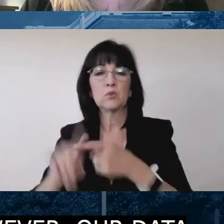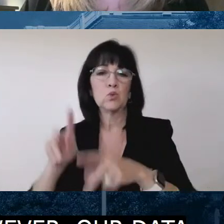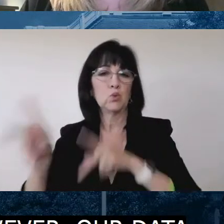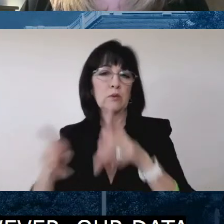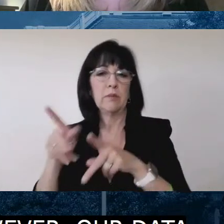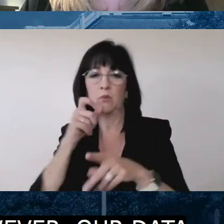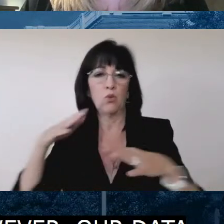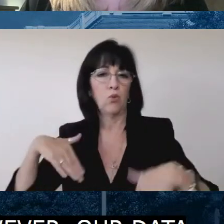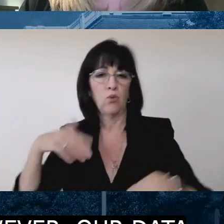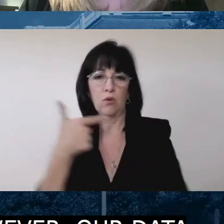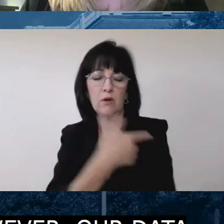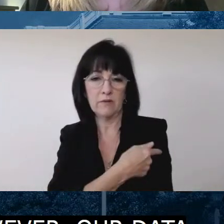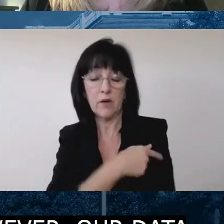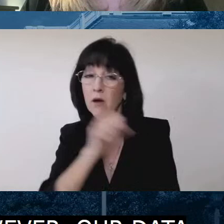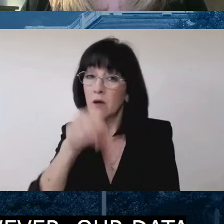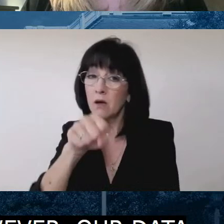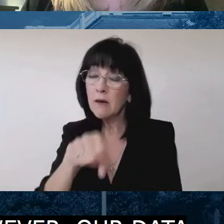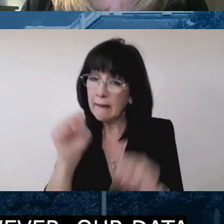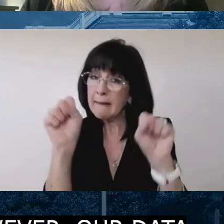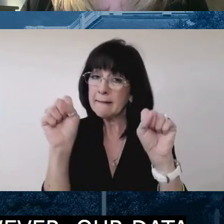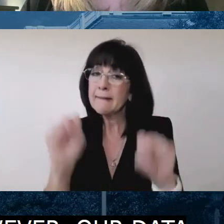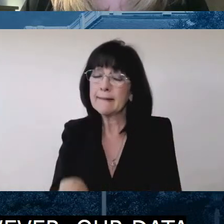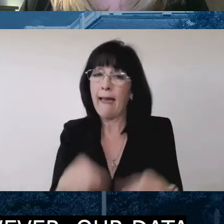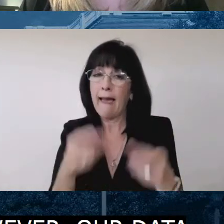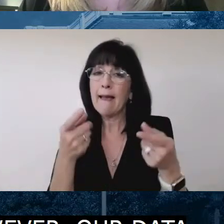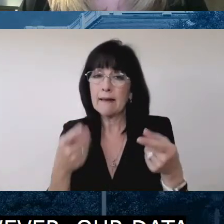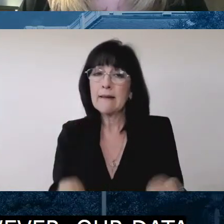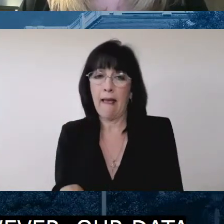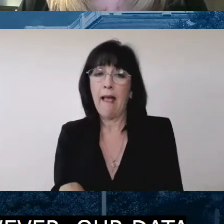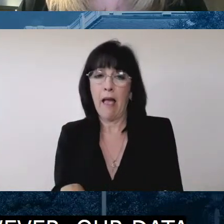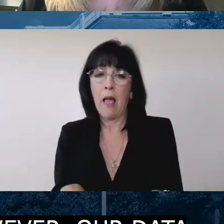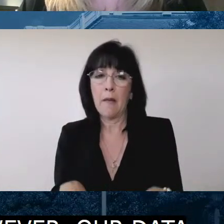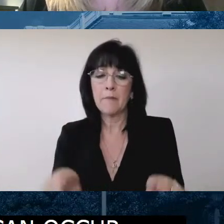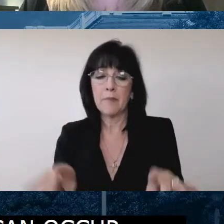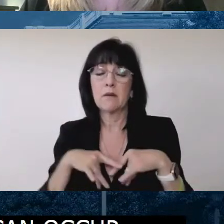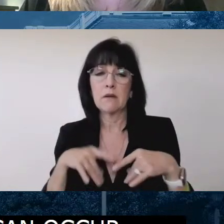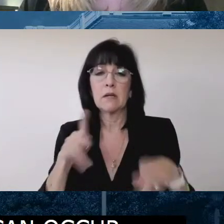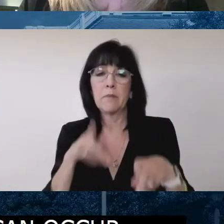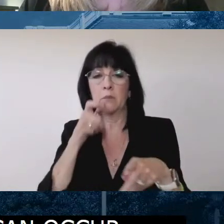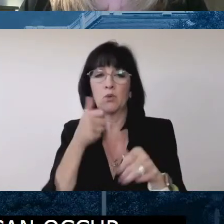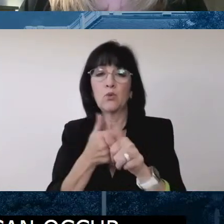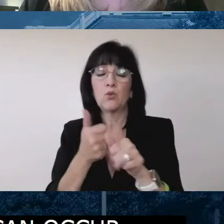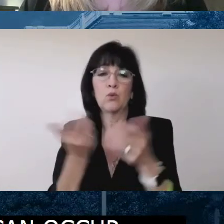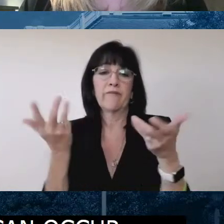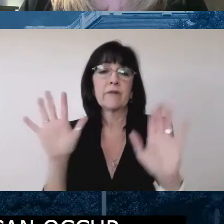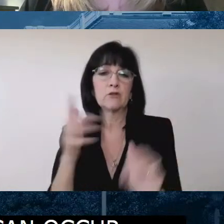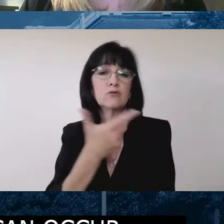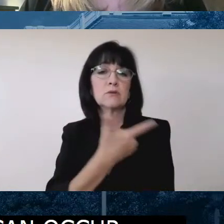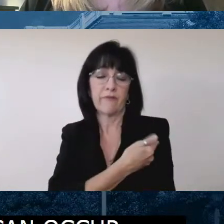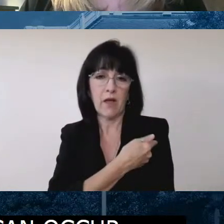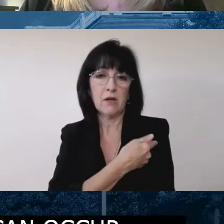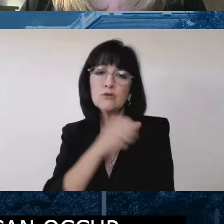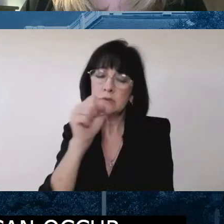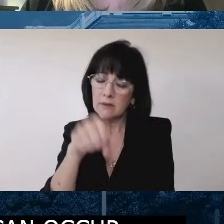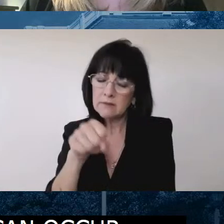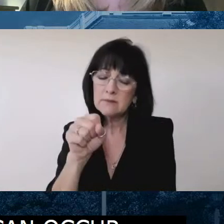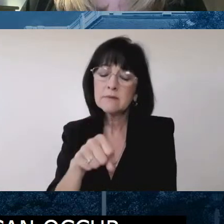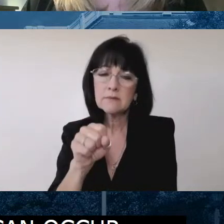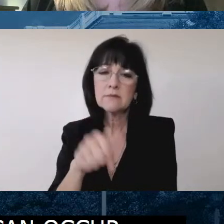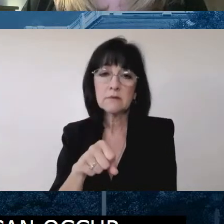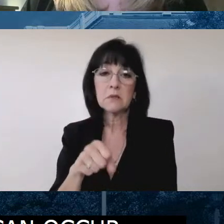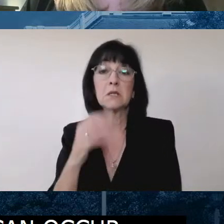fully vaccinated people. And this really is a pure numbers scenario. When you have a lot of an extremely